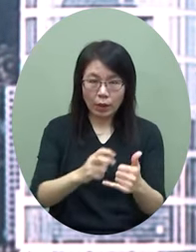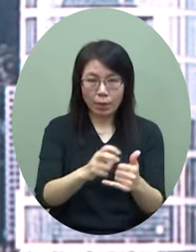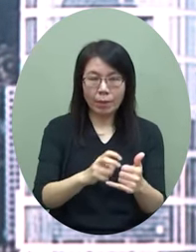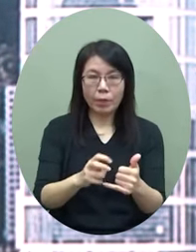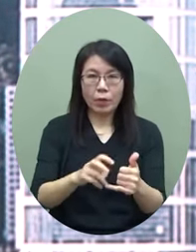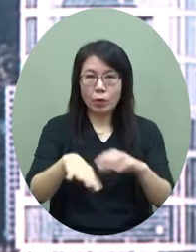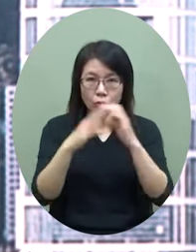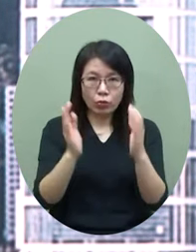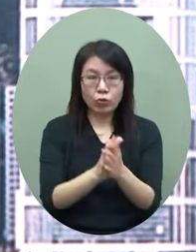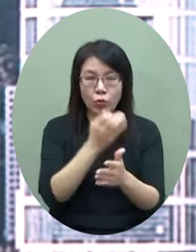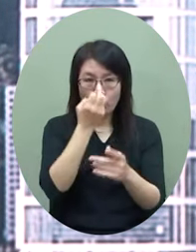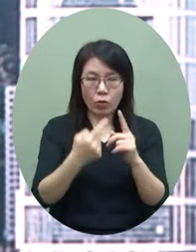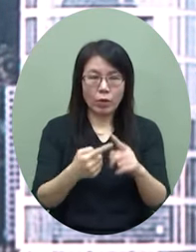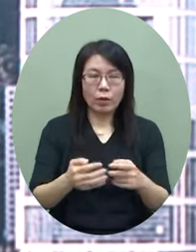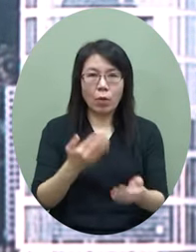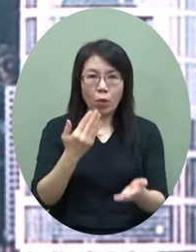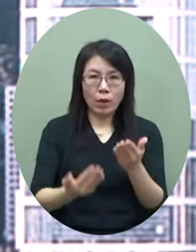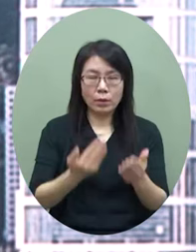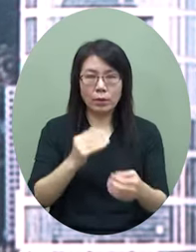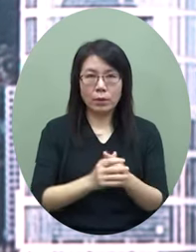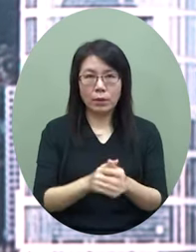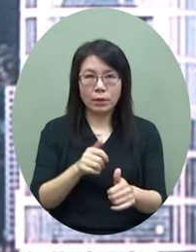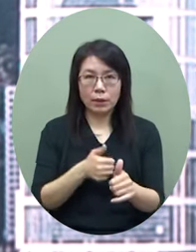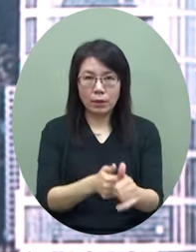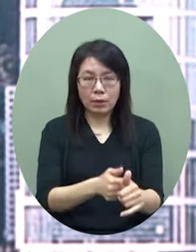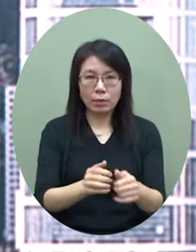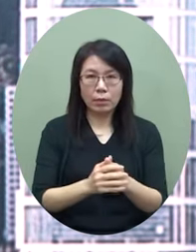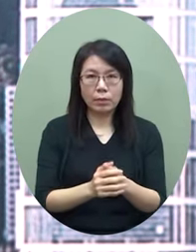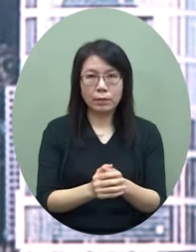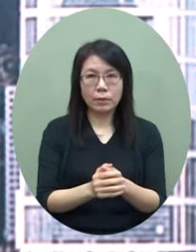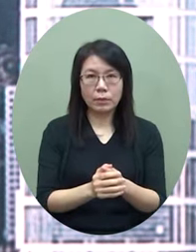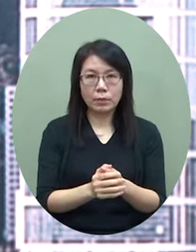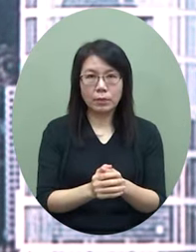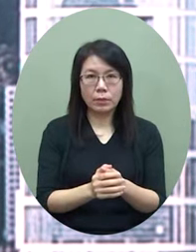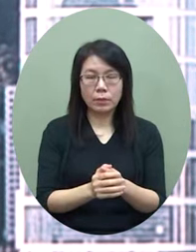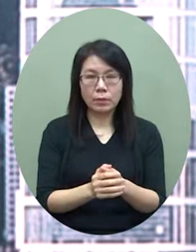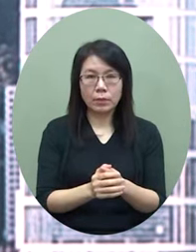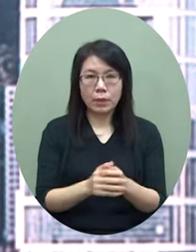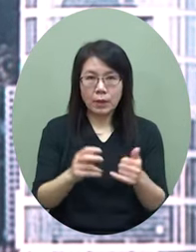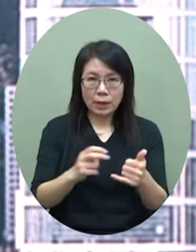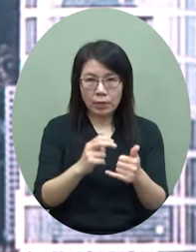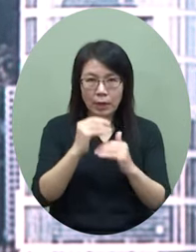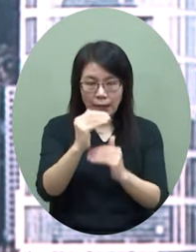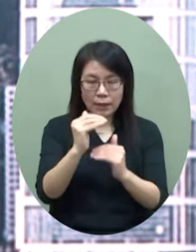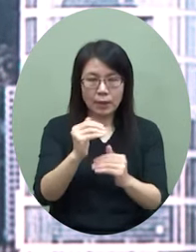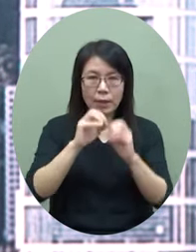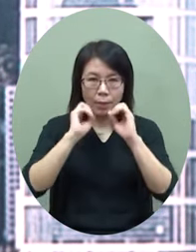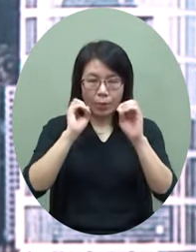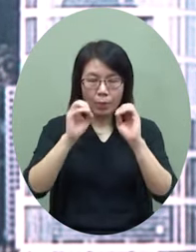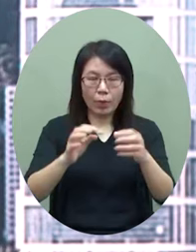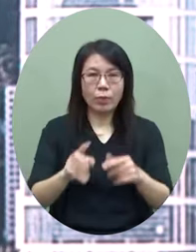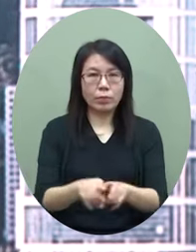under this restriction testingbut we have to accept that Hong Kong's